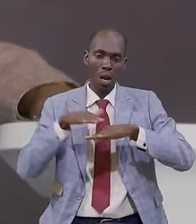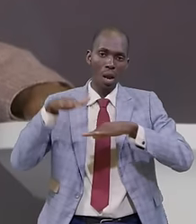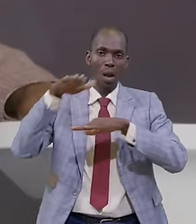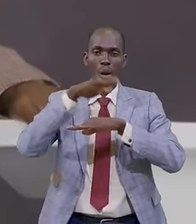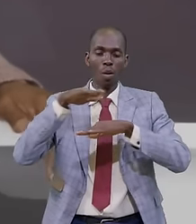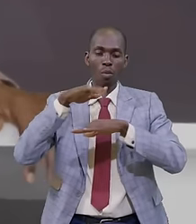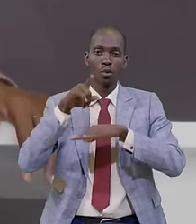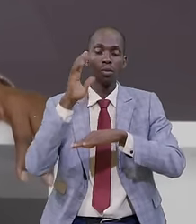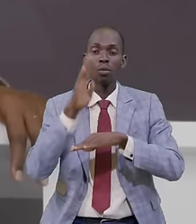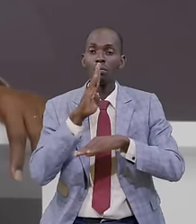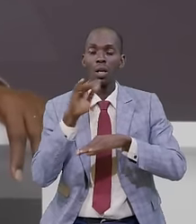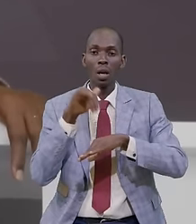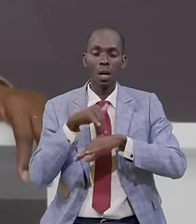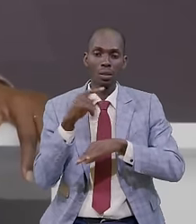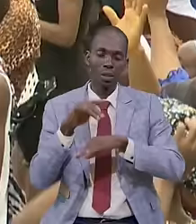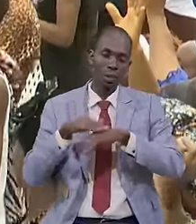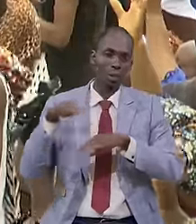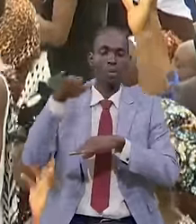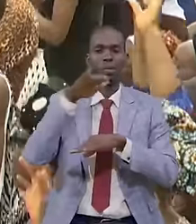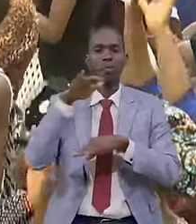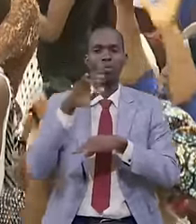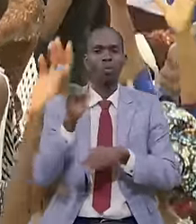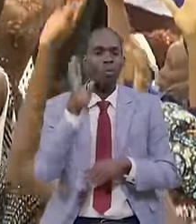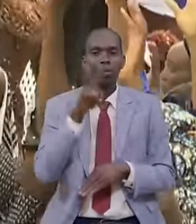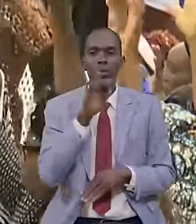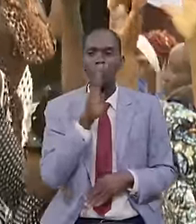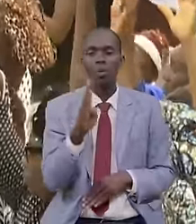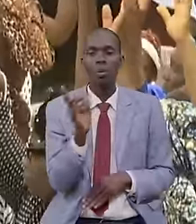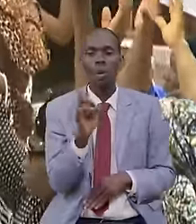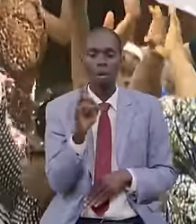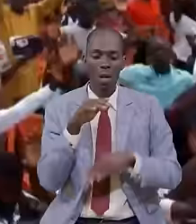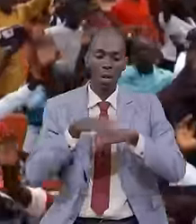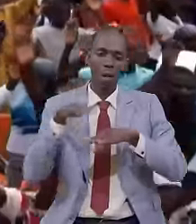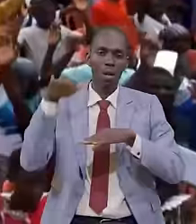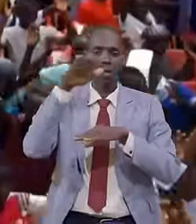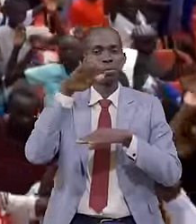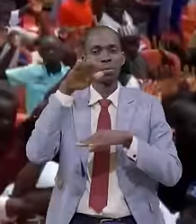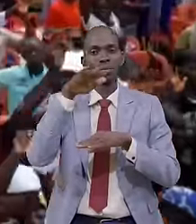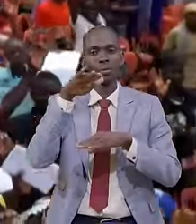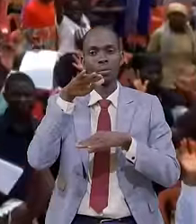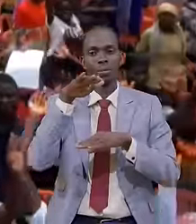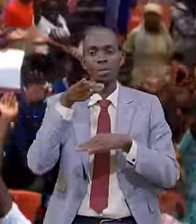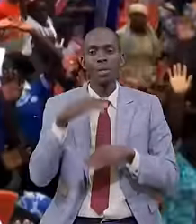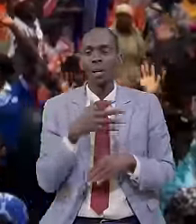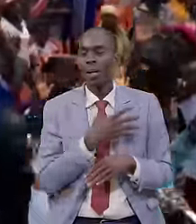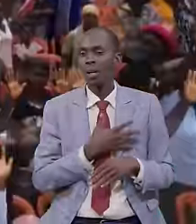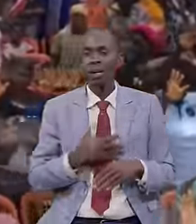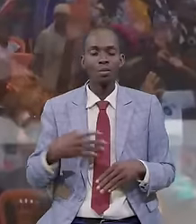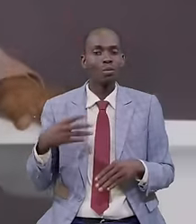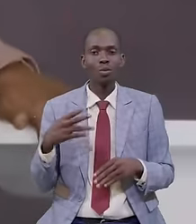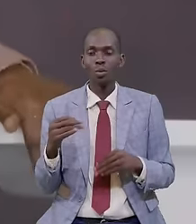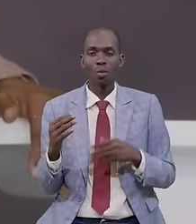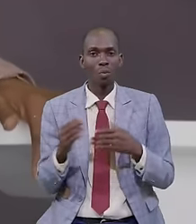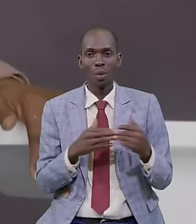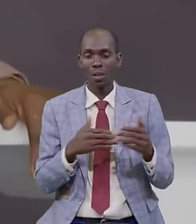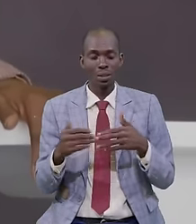there. Where are you? Up. As high, no matter how high you are now, higher.